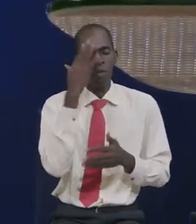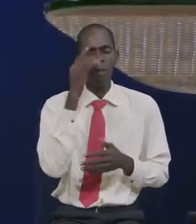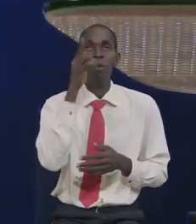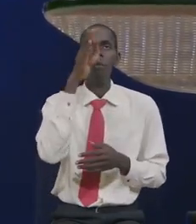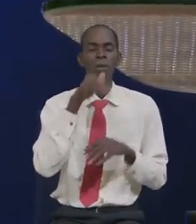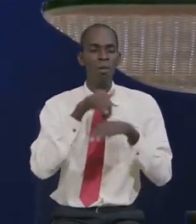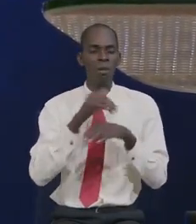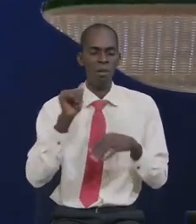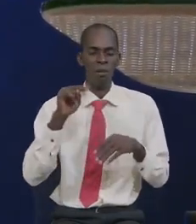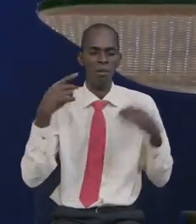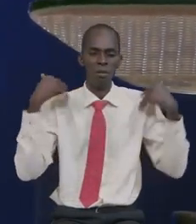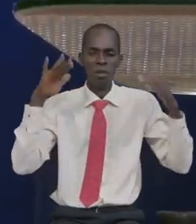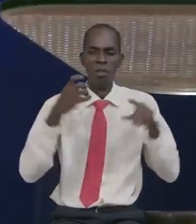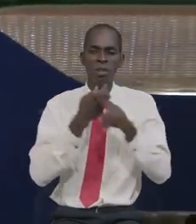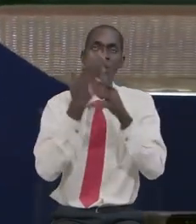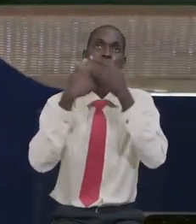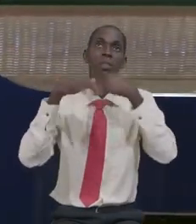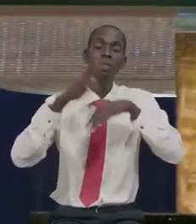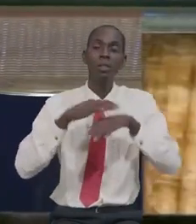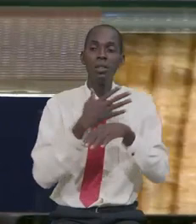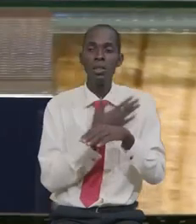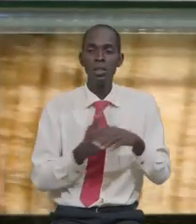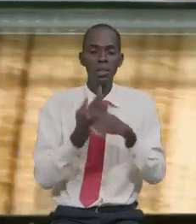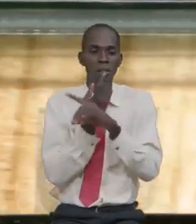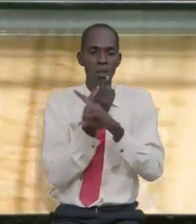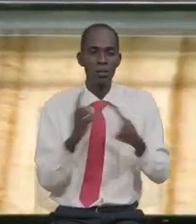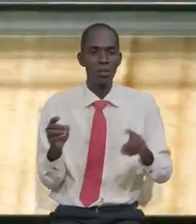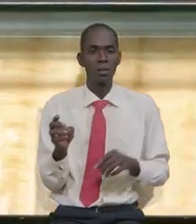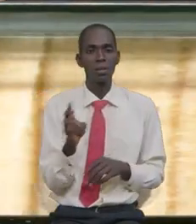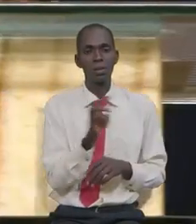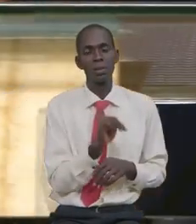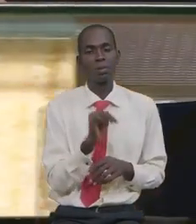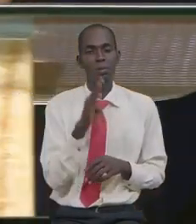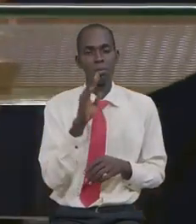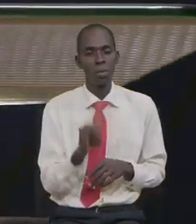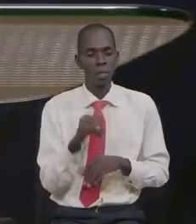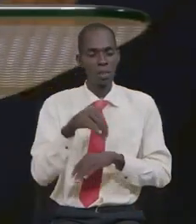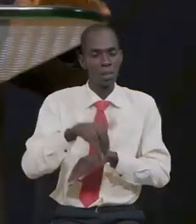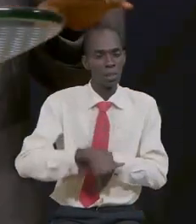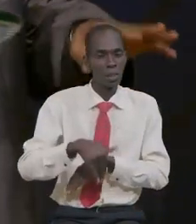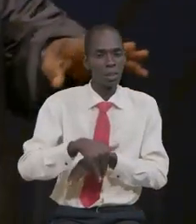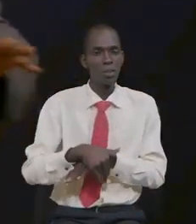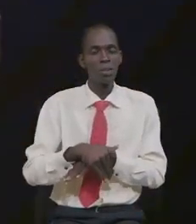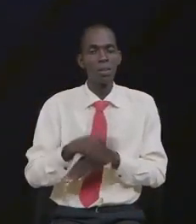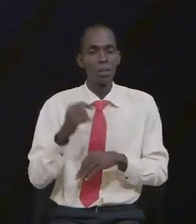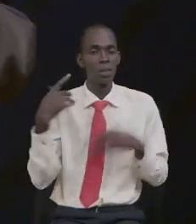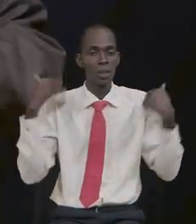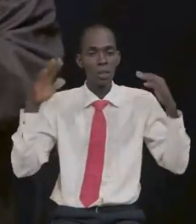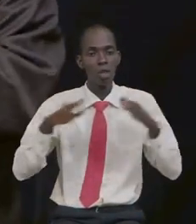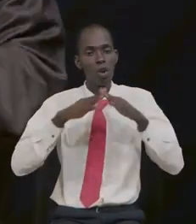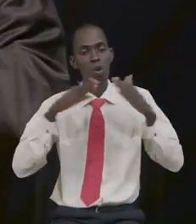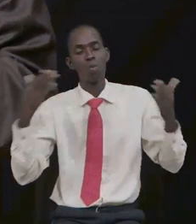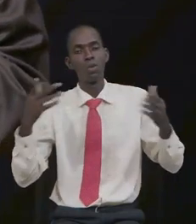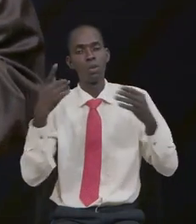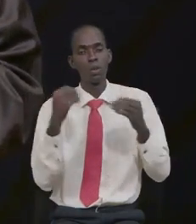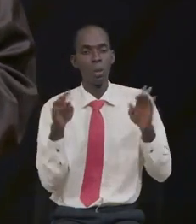from heaven and deliver them. But the angel of the Lord by night opened the prison doors